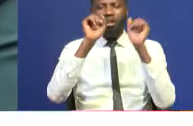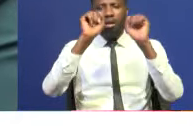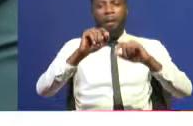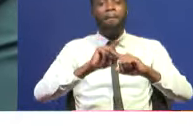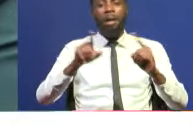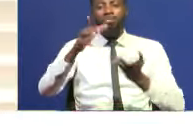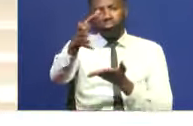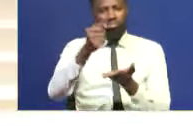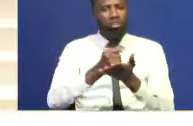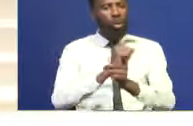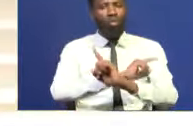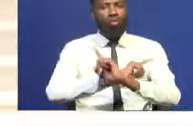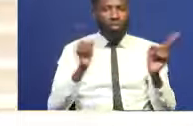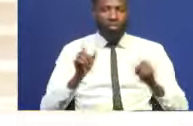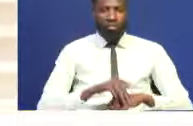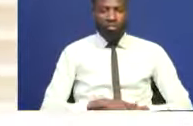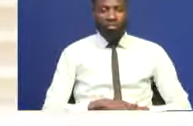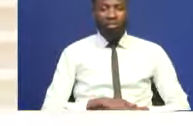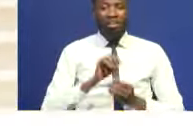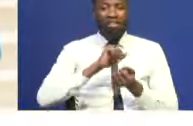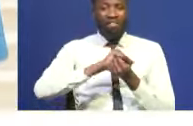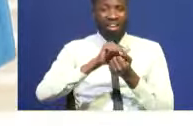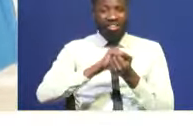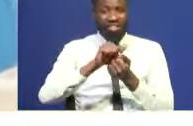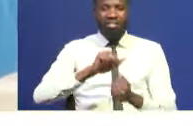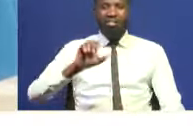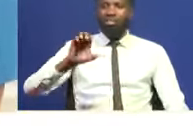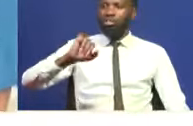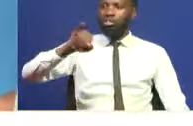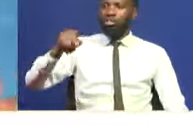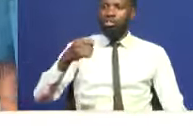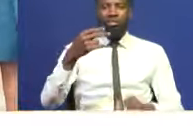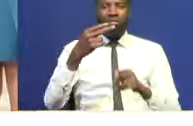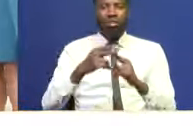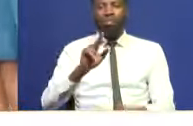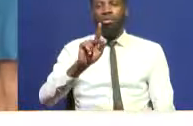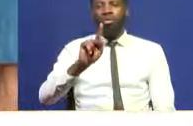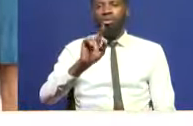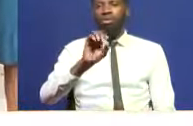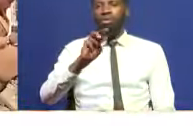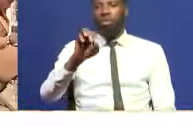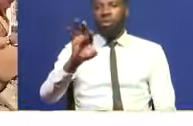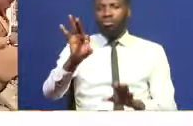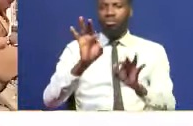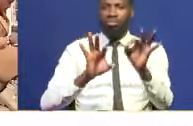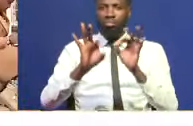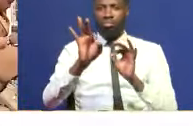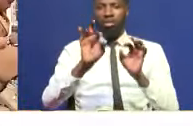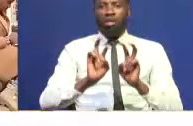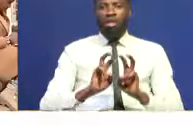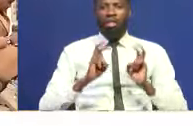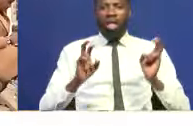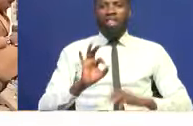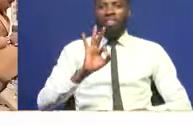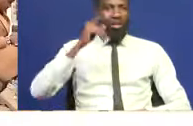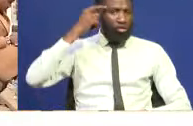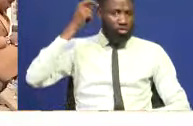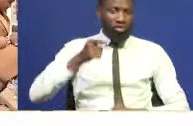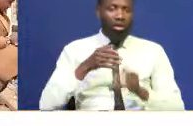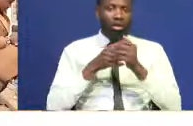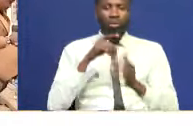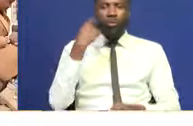nomination. On Friday, Chief Justice Martha Koome constituted a 3-judge bench led by Justice Roslyn